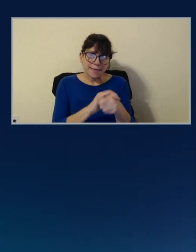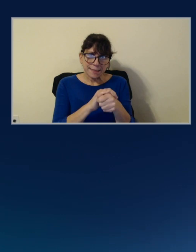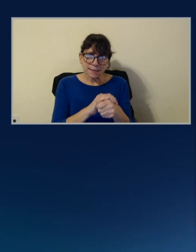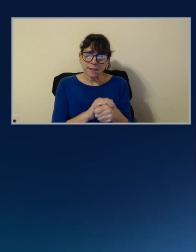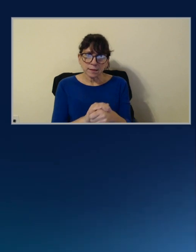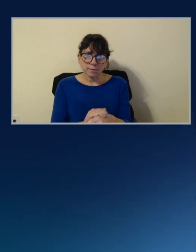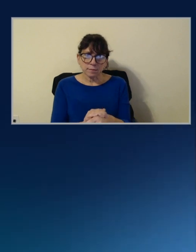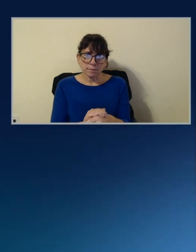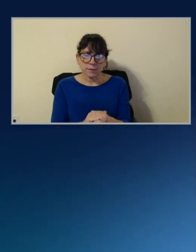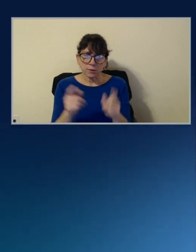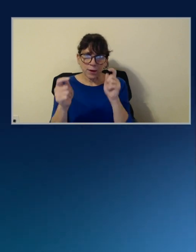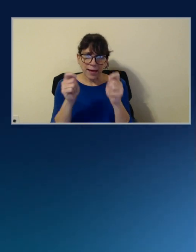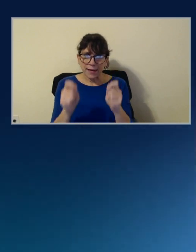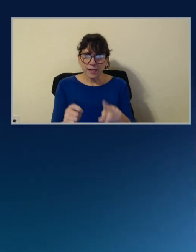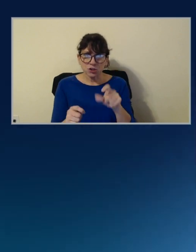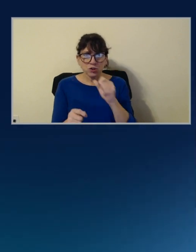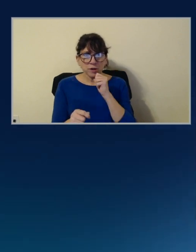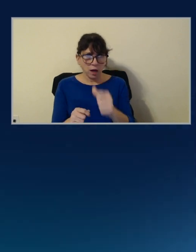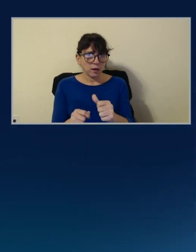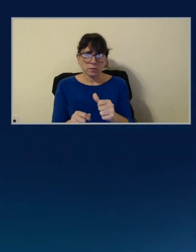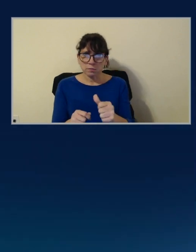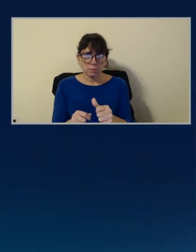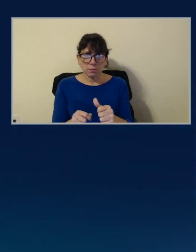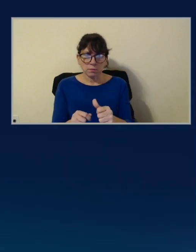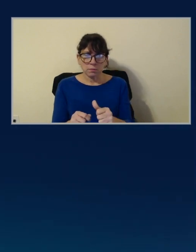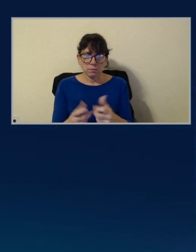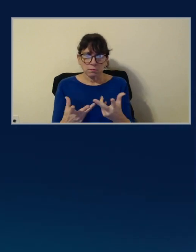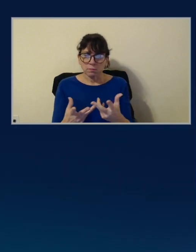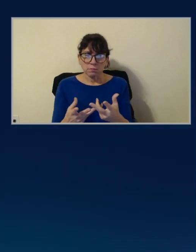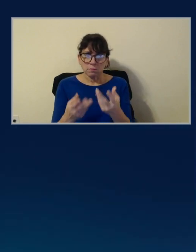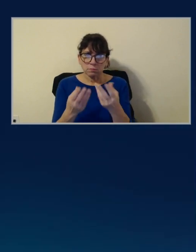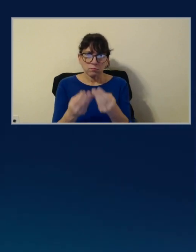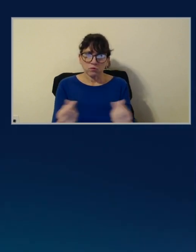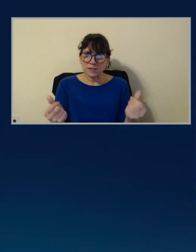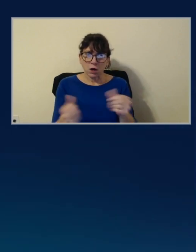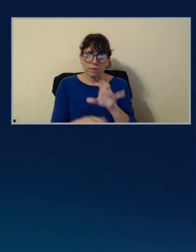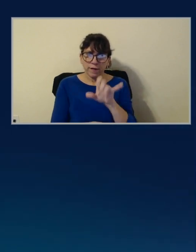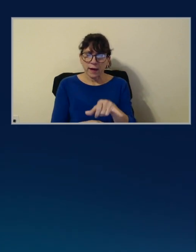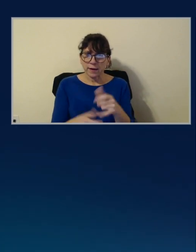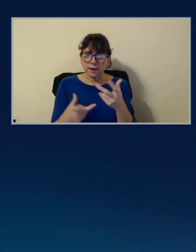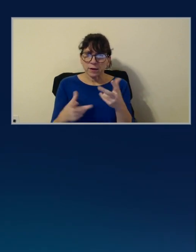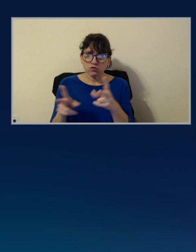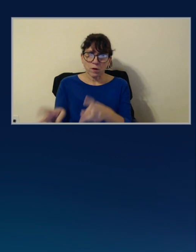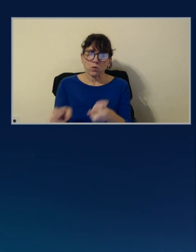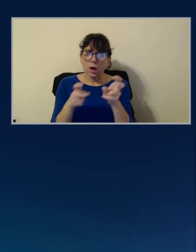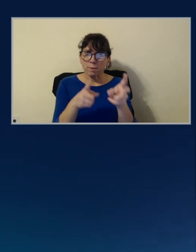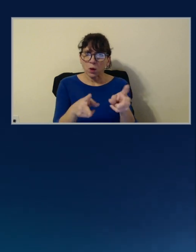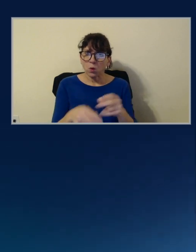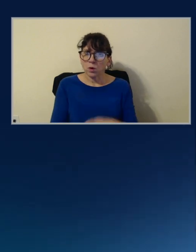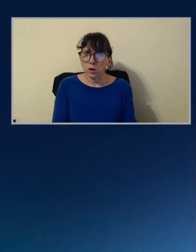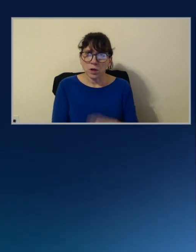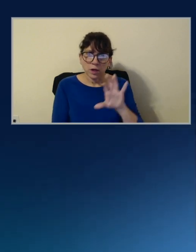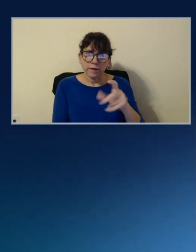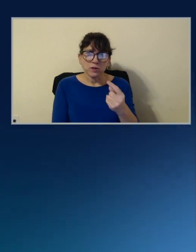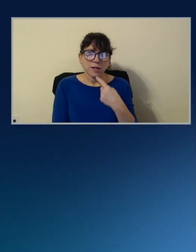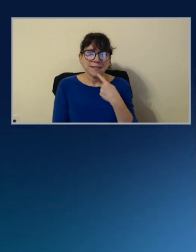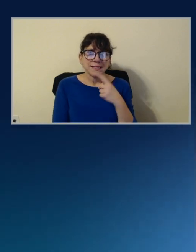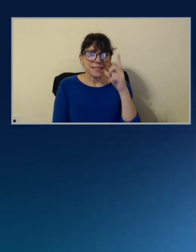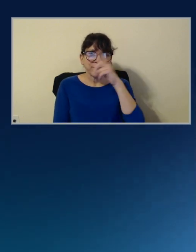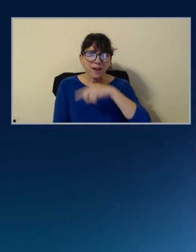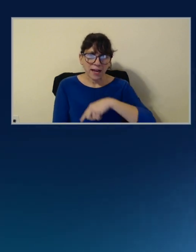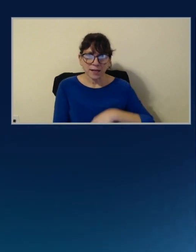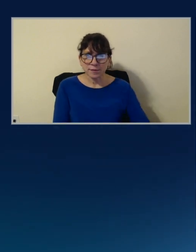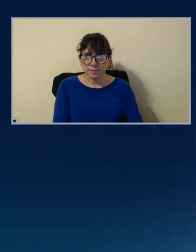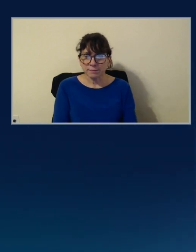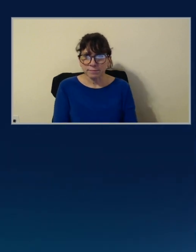editing, should not Okay. take things apart. So let's actually try and upload. Let's go for it. Yeah. Chat says it's fake, so Okay, chat says it's chat